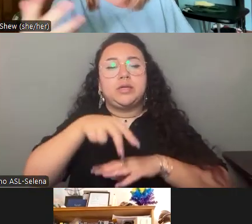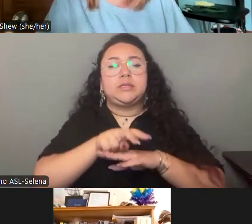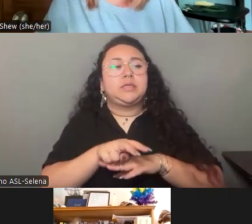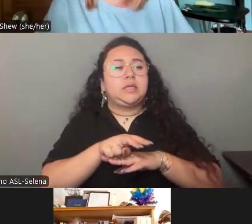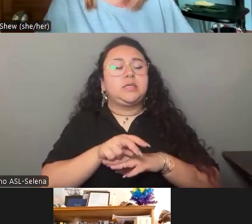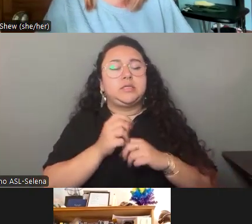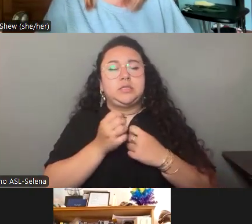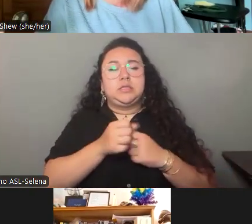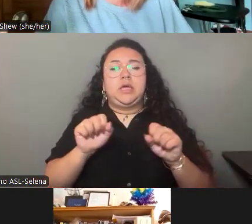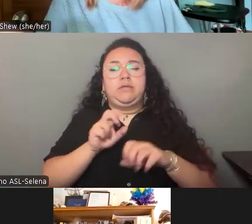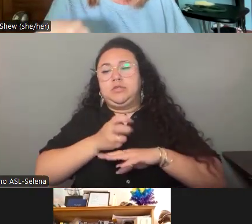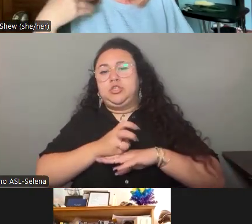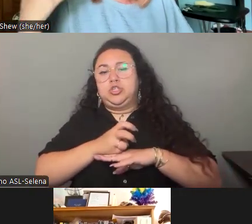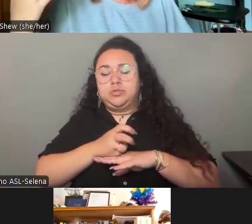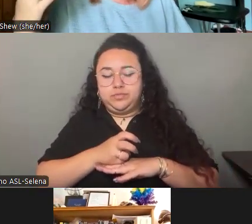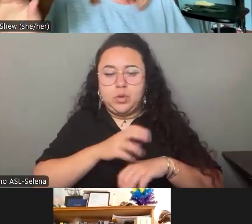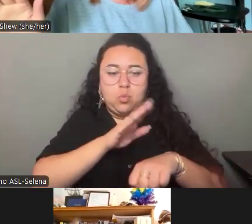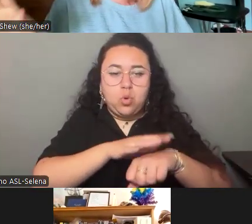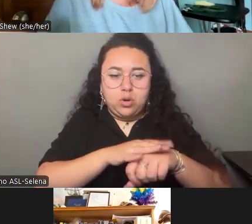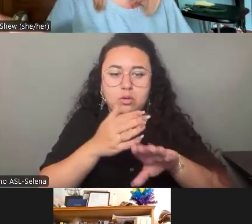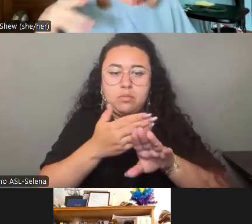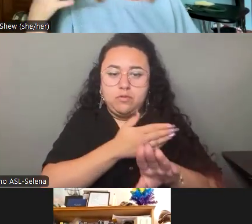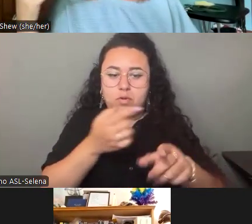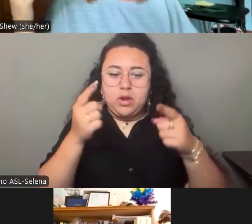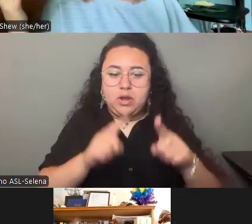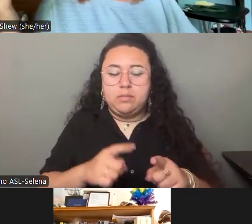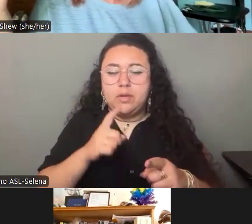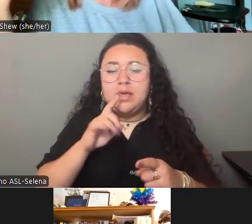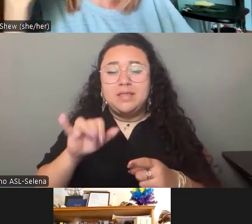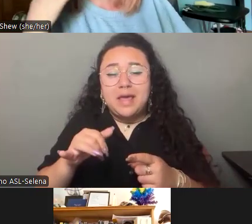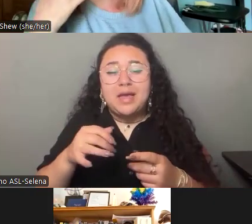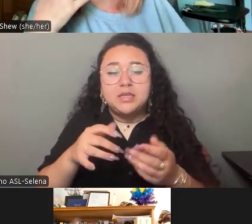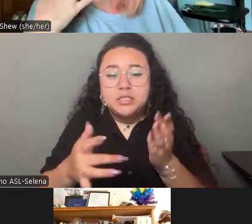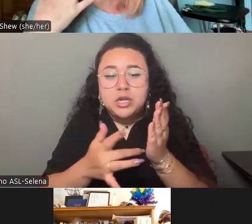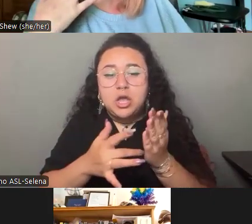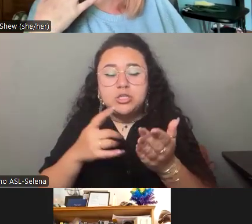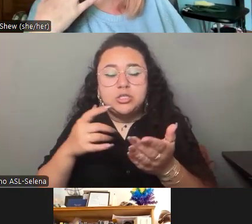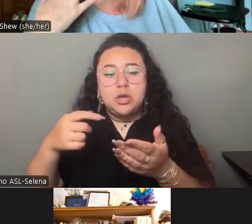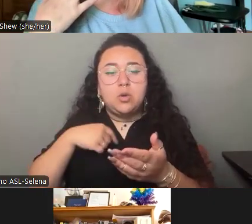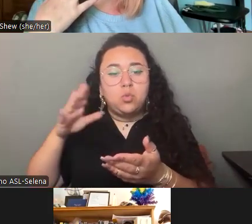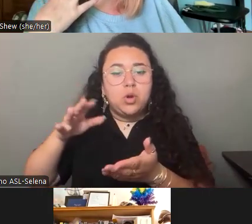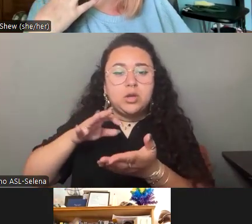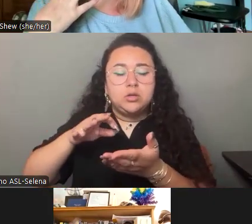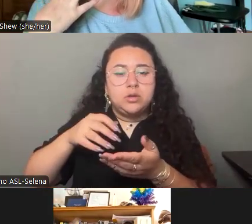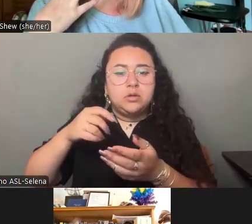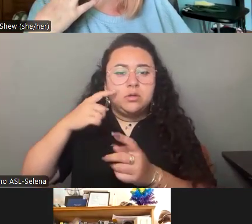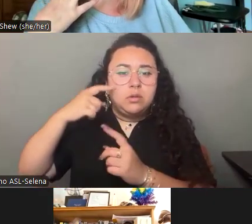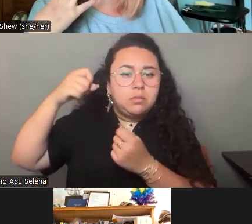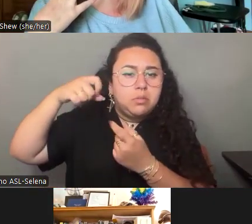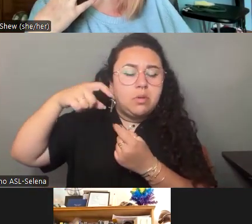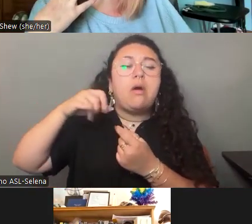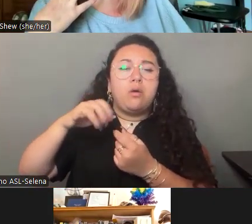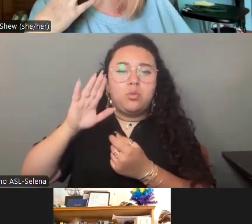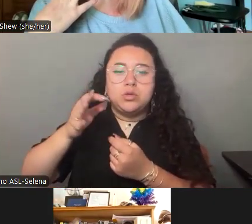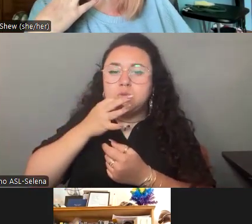safety, and have her seizure. Right. So this was a notification technology. Um, and for the other people enrolled